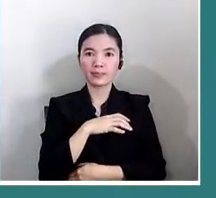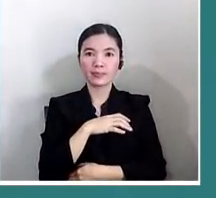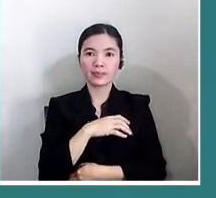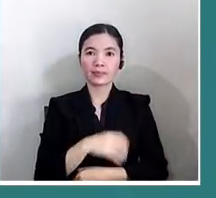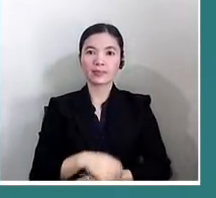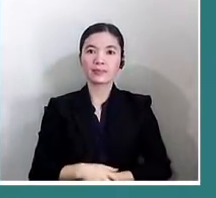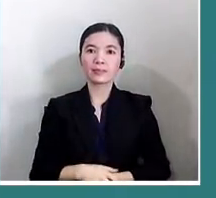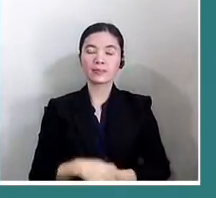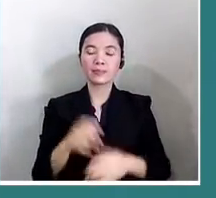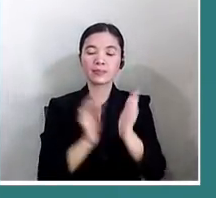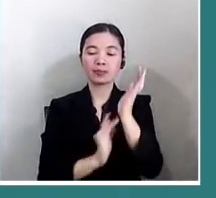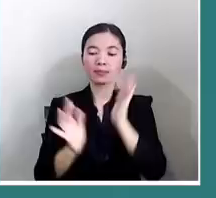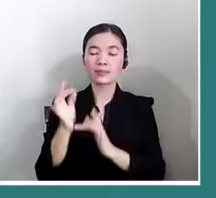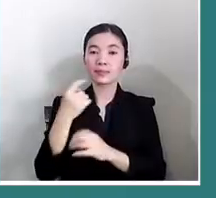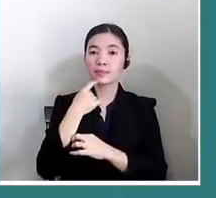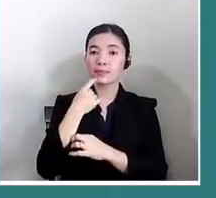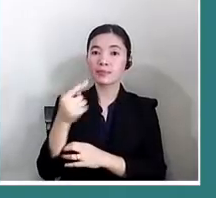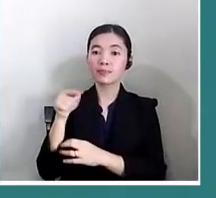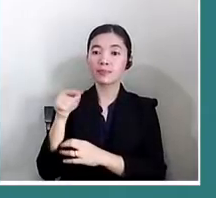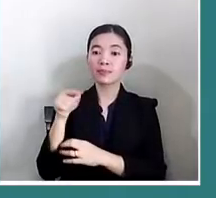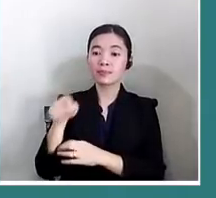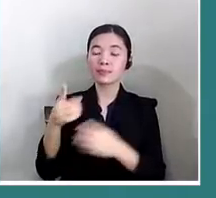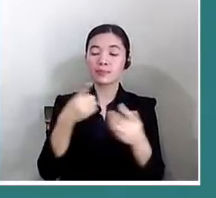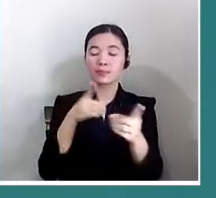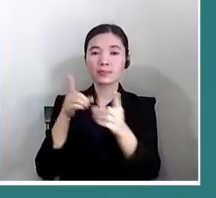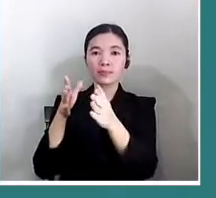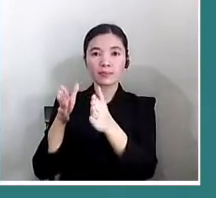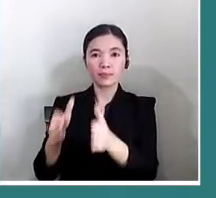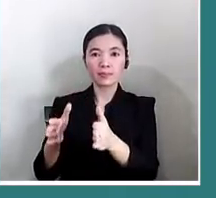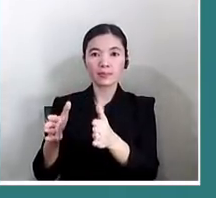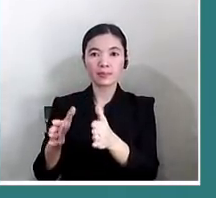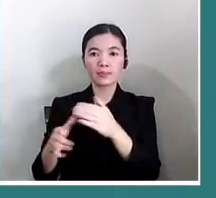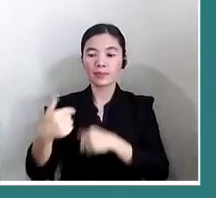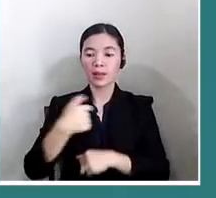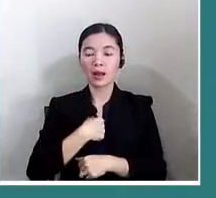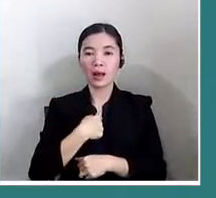Jesus said to His disciples, I tell you,